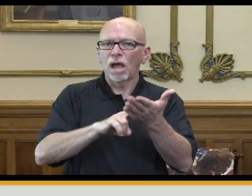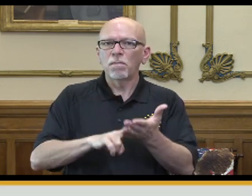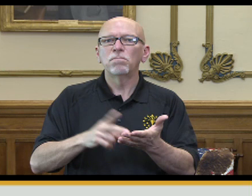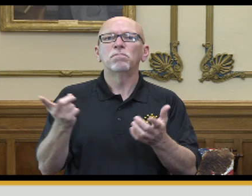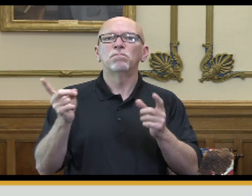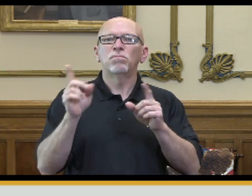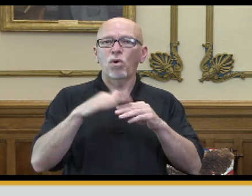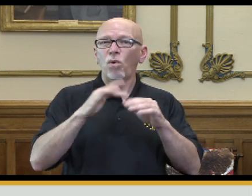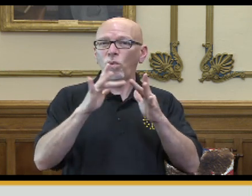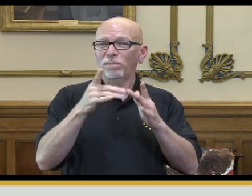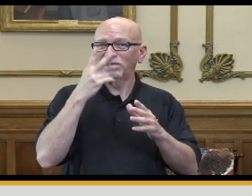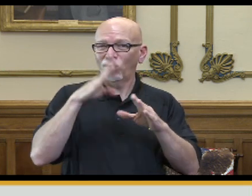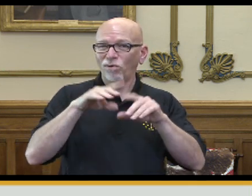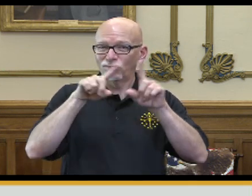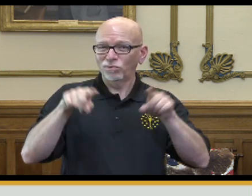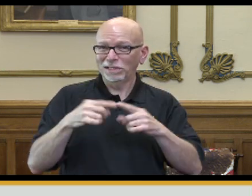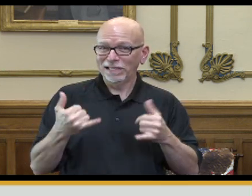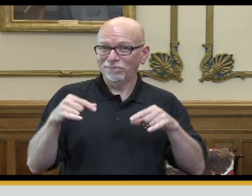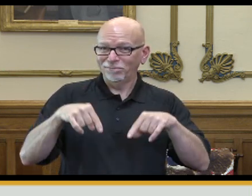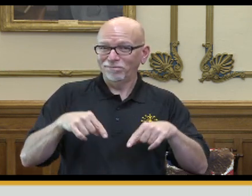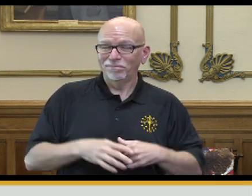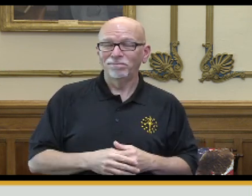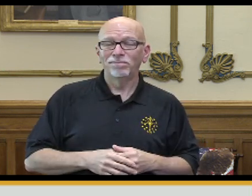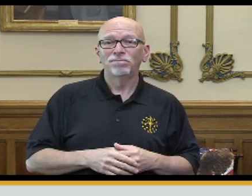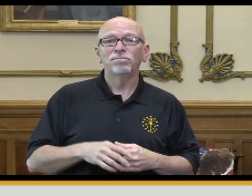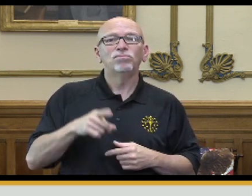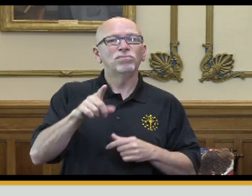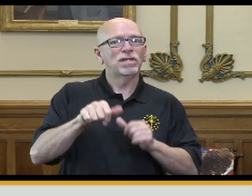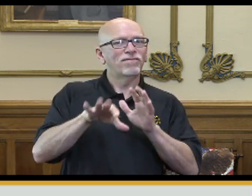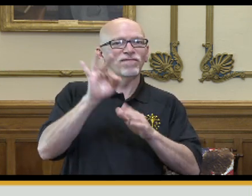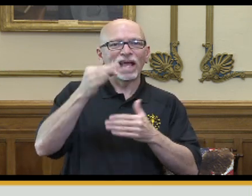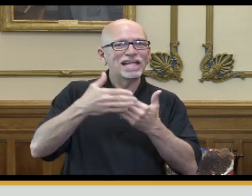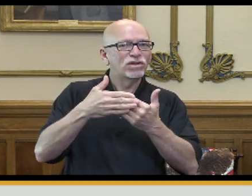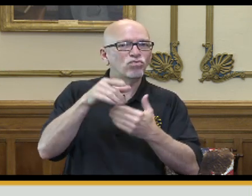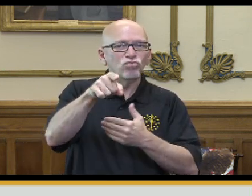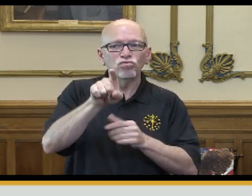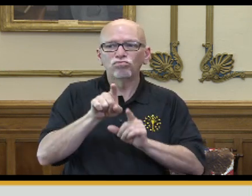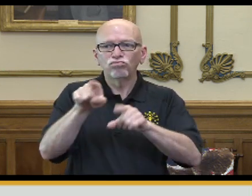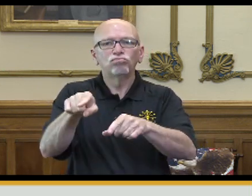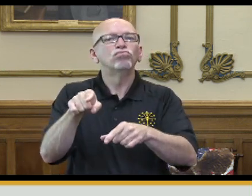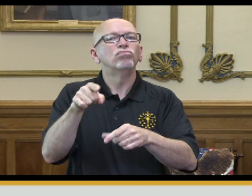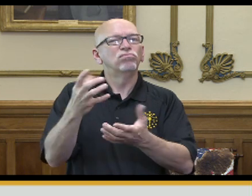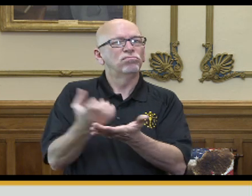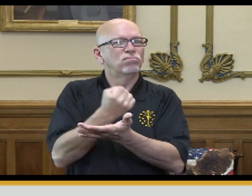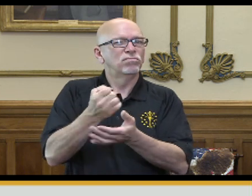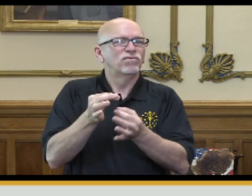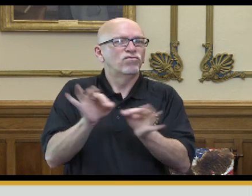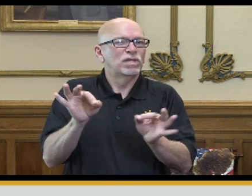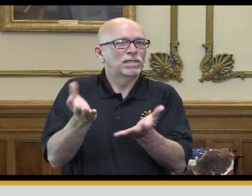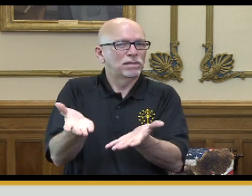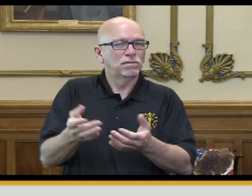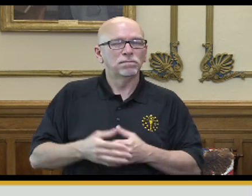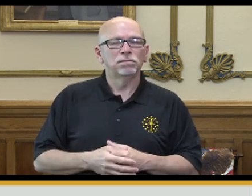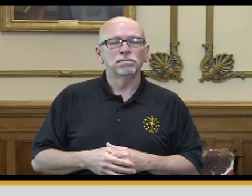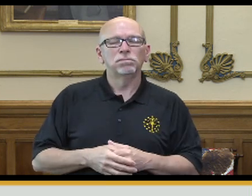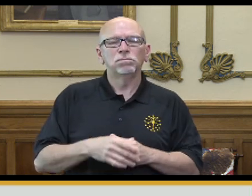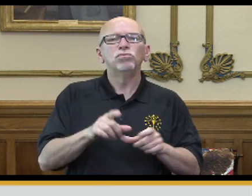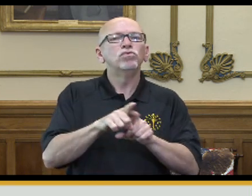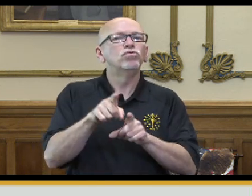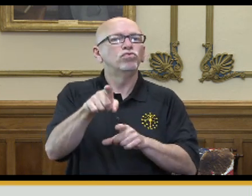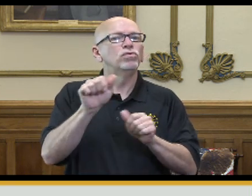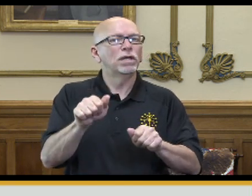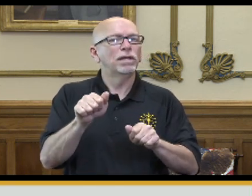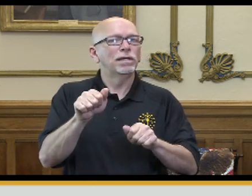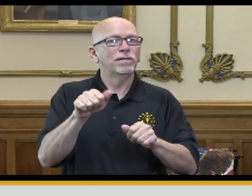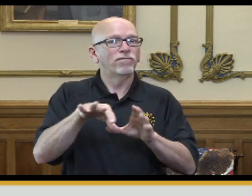this website that you see here to find a site near you and take advantage of this free resource. You can also access